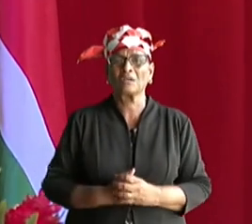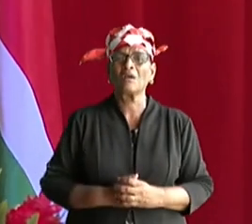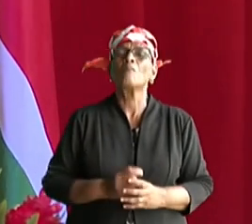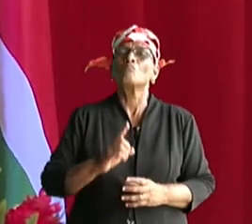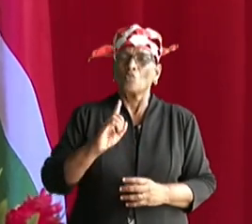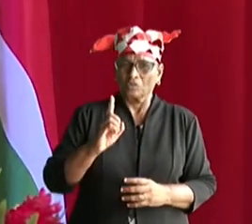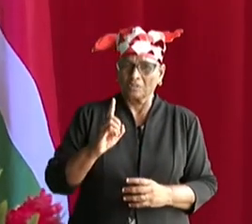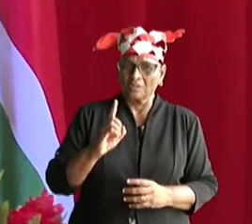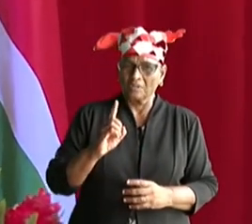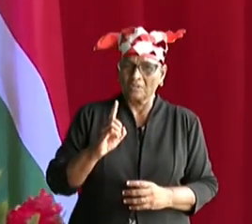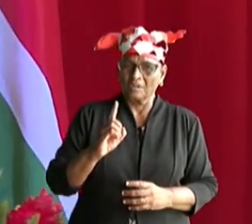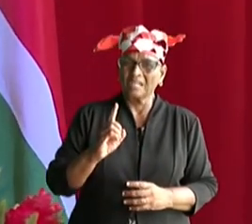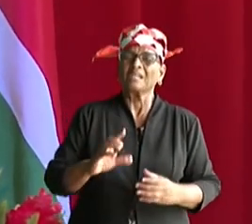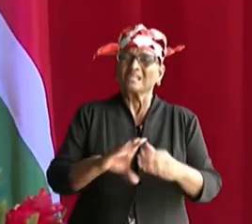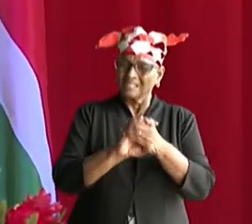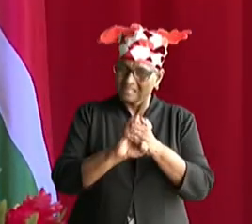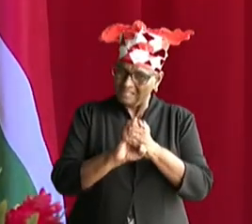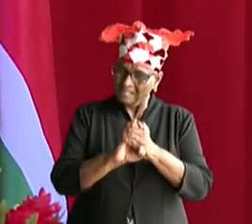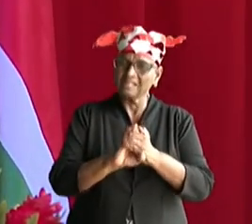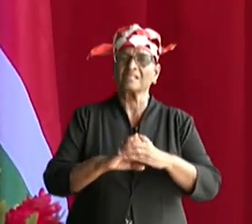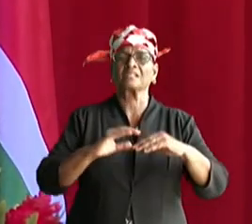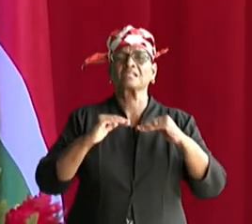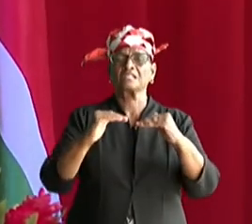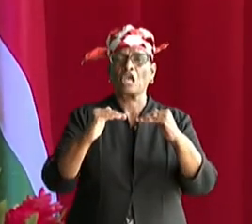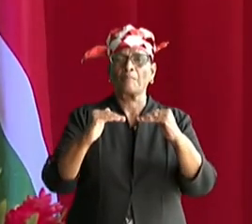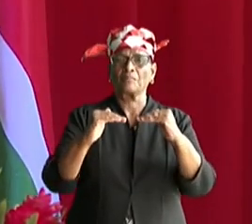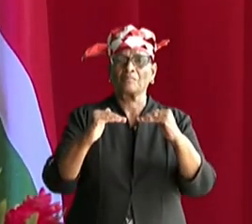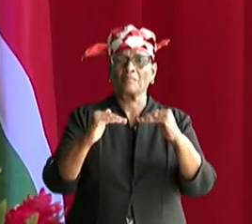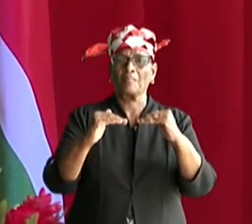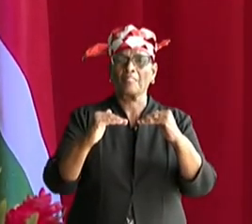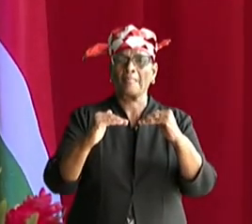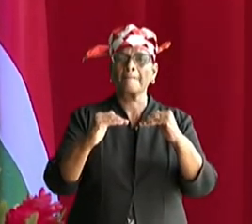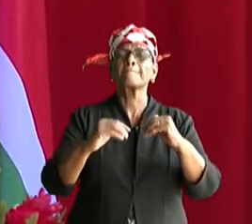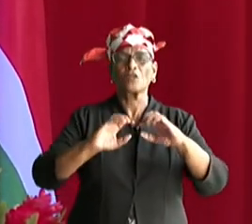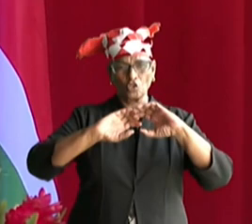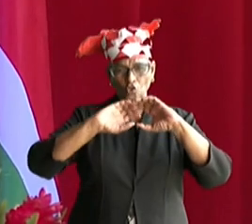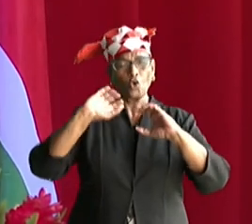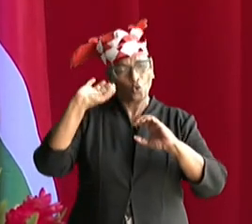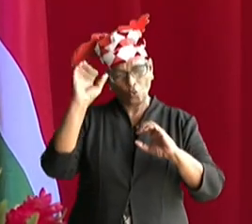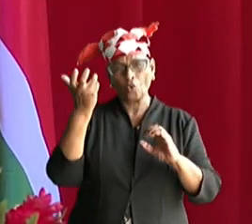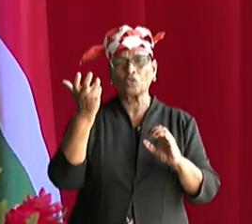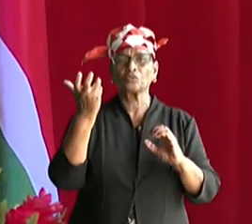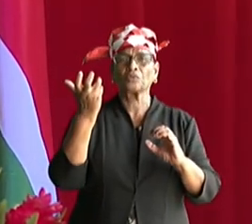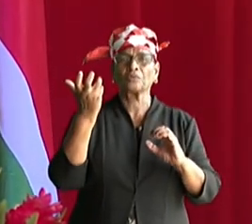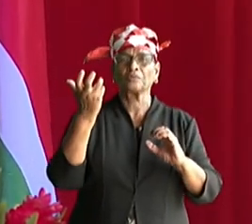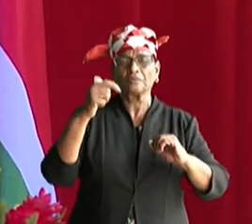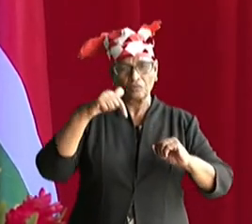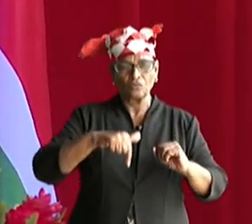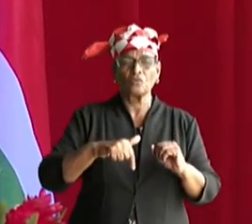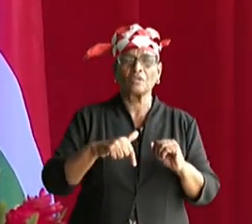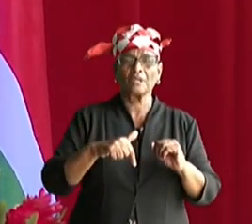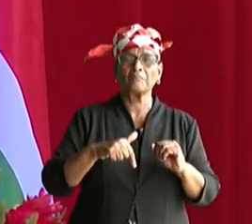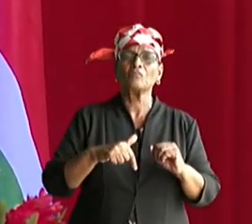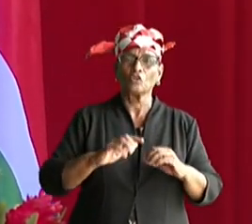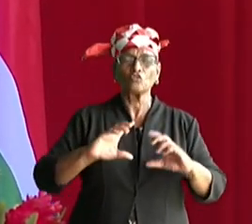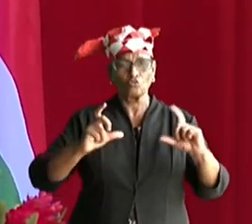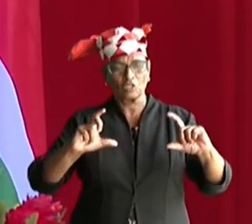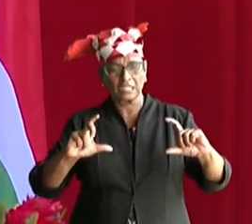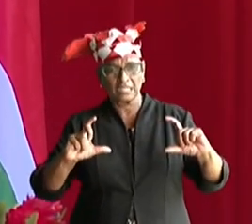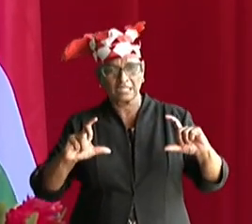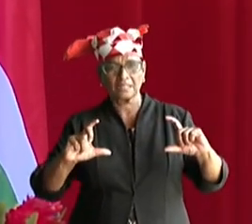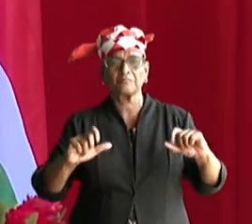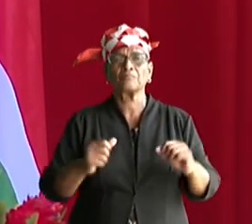through the abundant potential that lies in agriculture, value-added tourism,